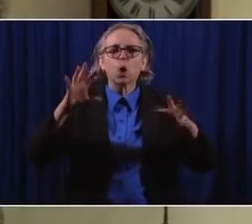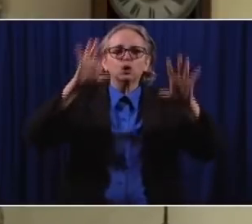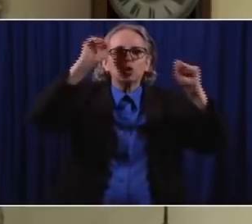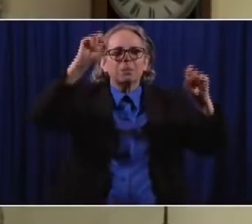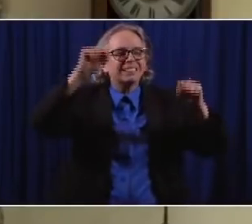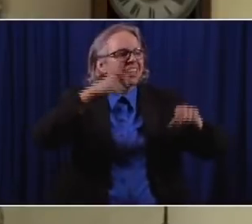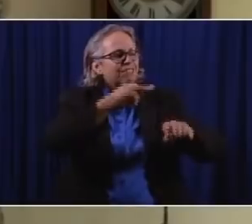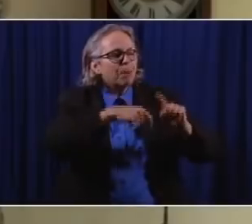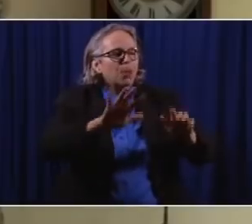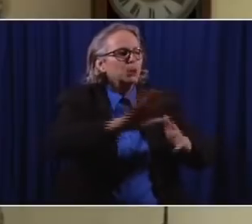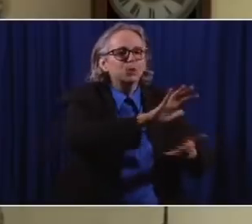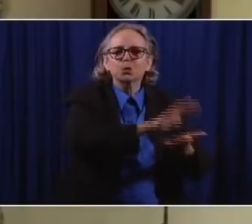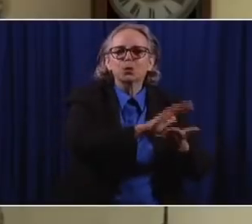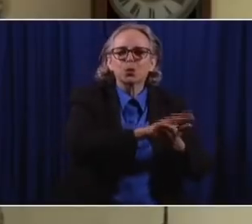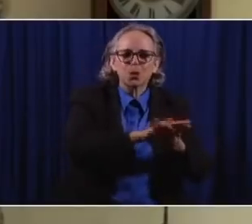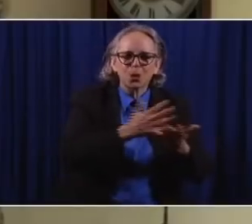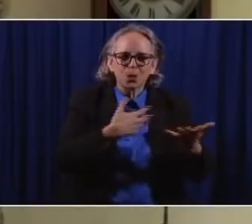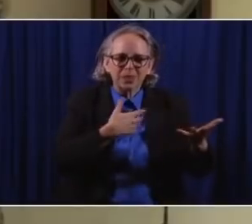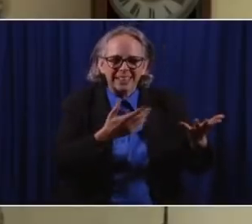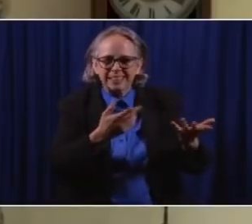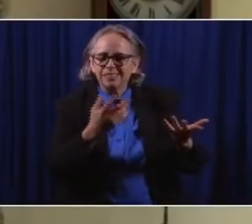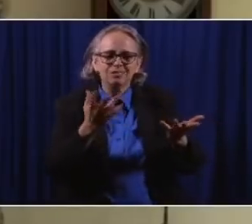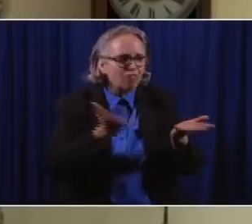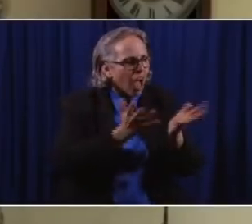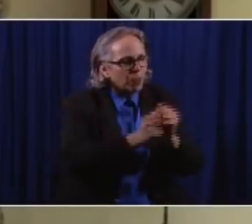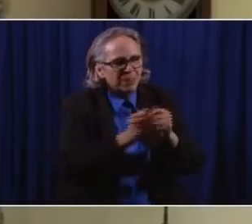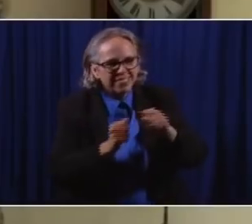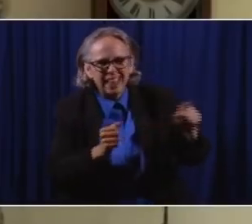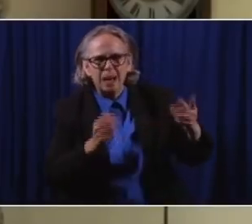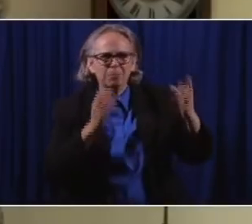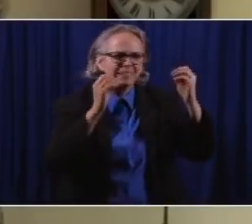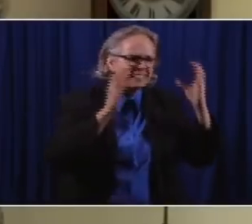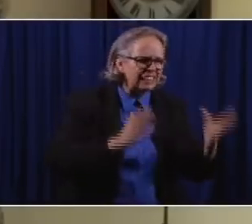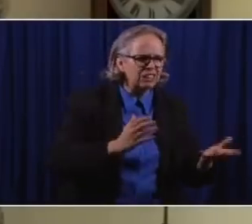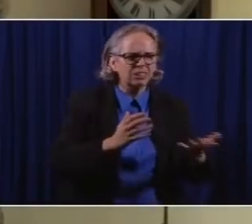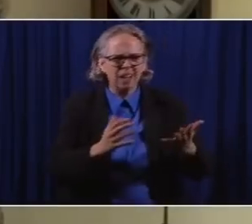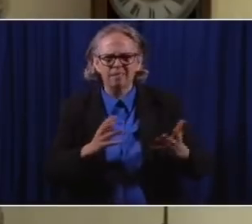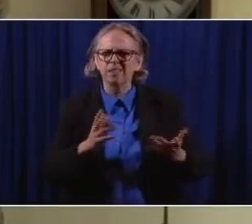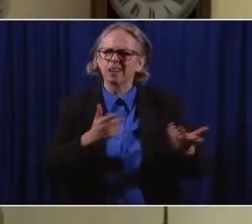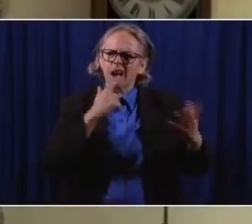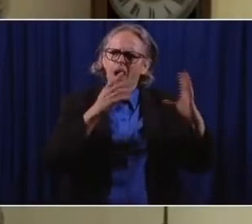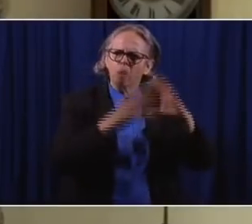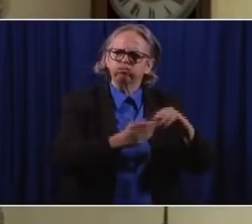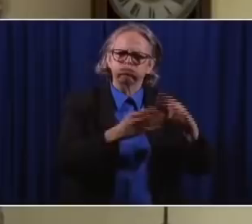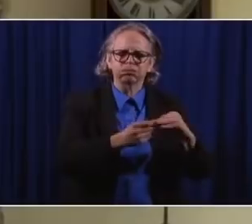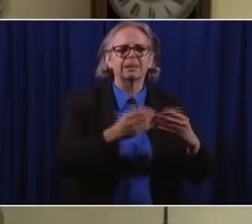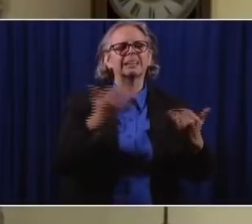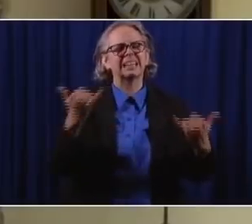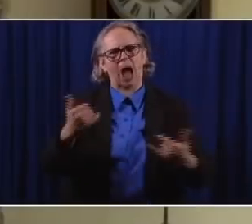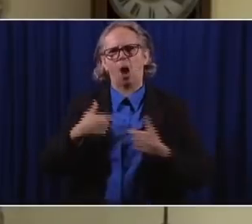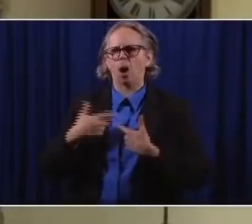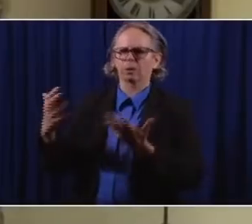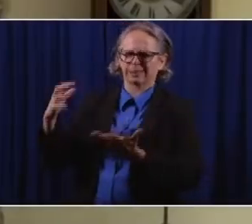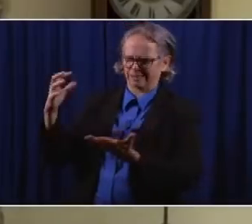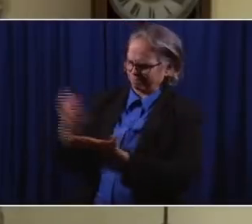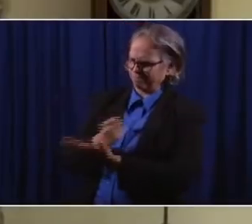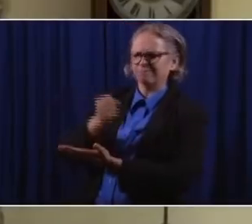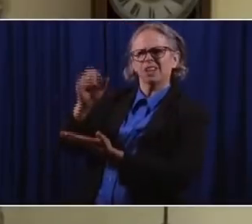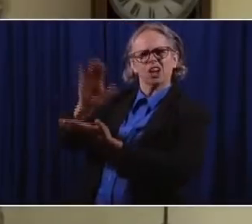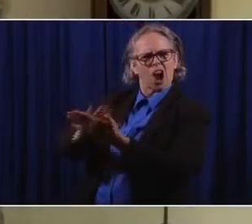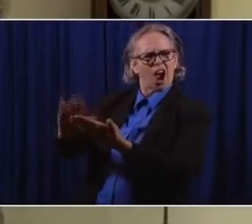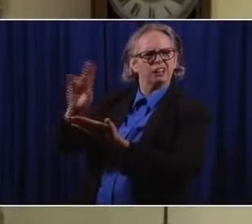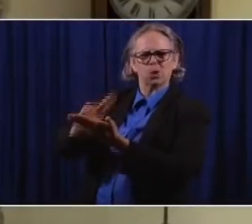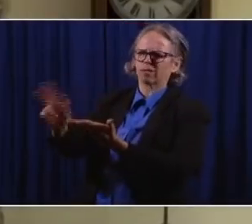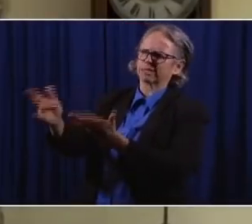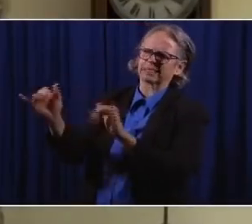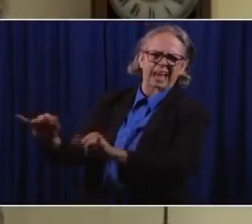staff, teachers are just doing a phenomenal job. We are also seeing that on our college campuses.